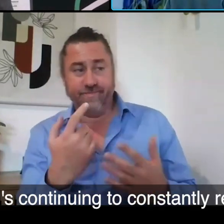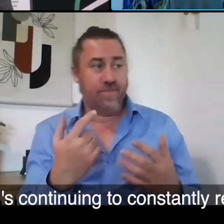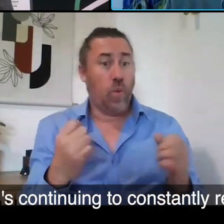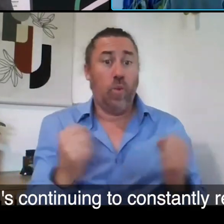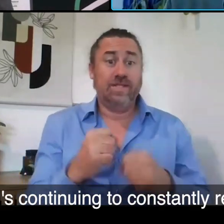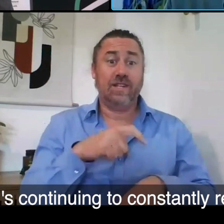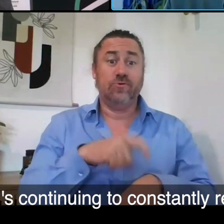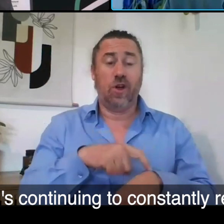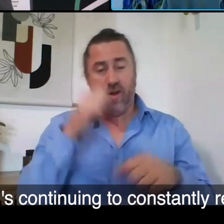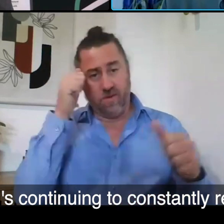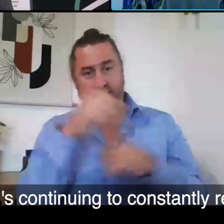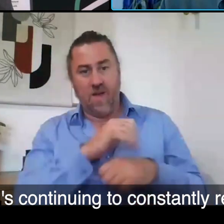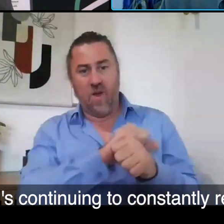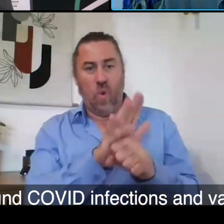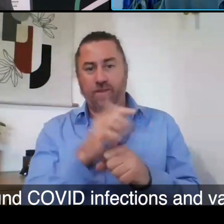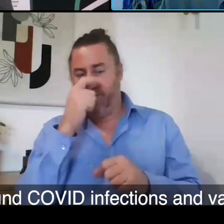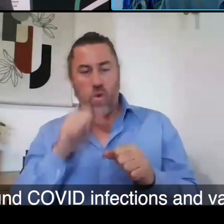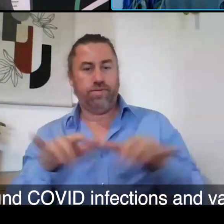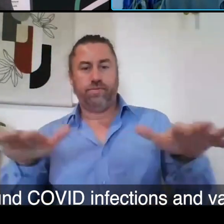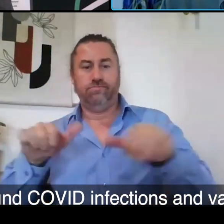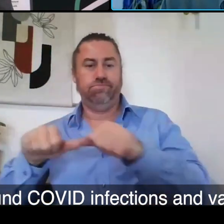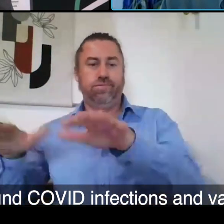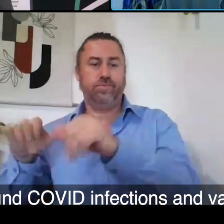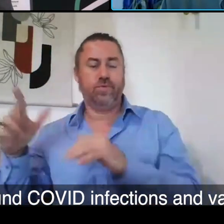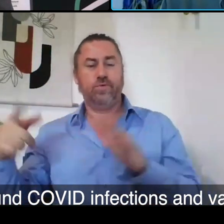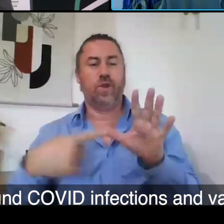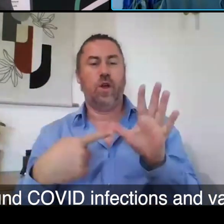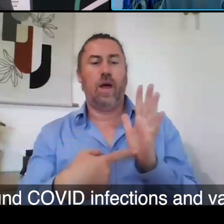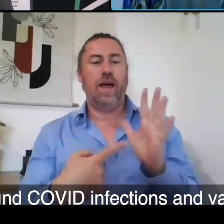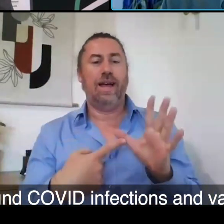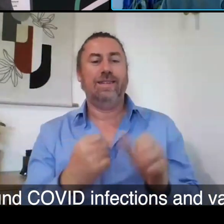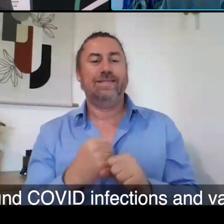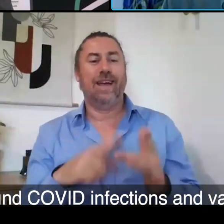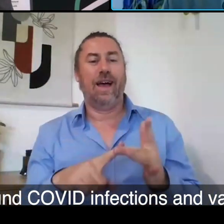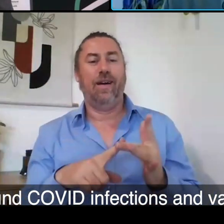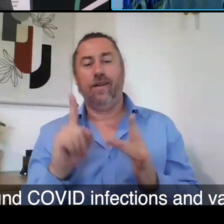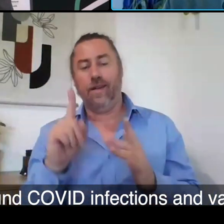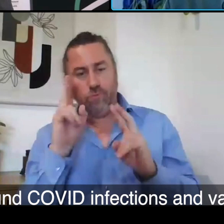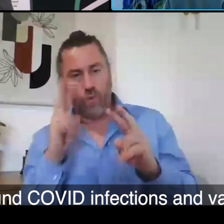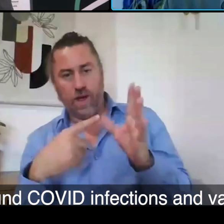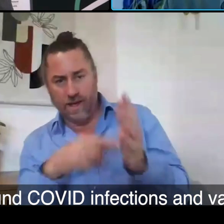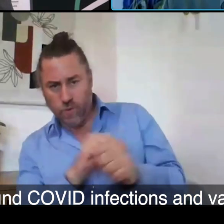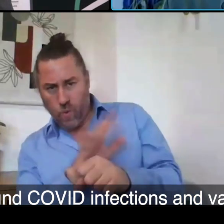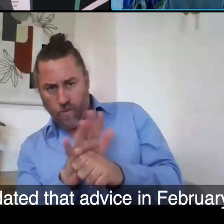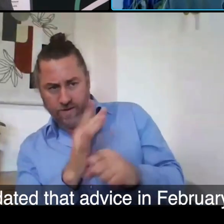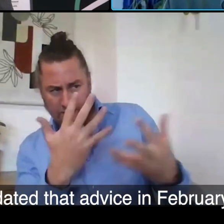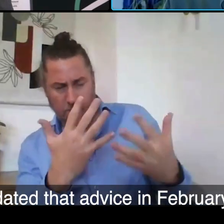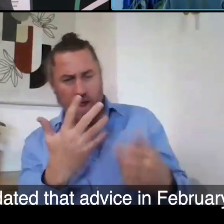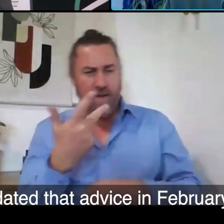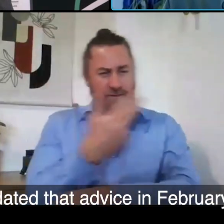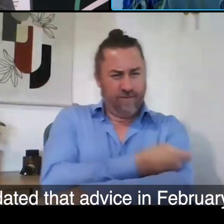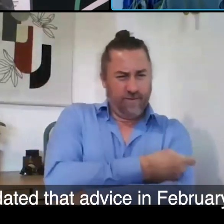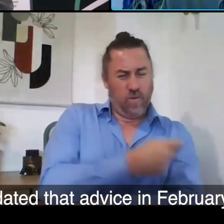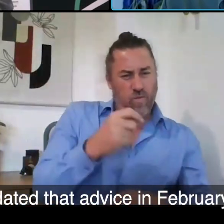ATAGI's continuing to constantly review the evidence around COVID infections and vaccine advice. We updated